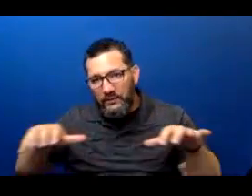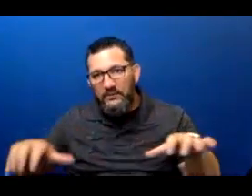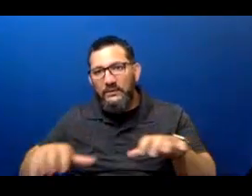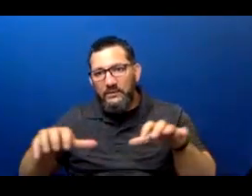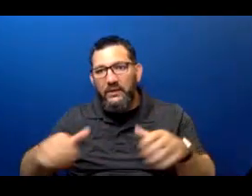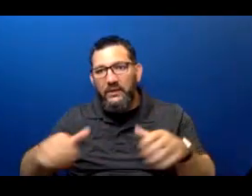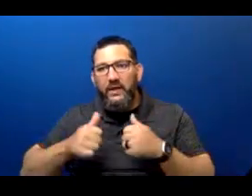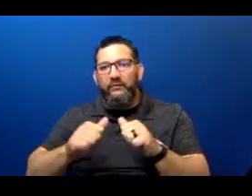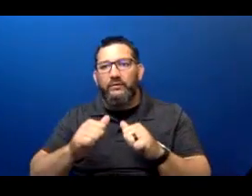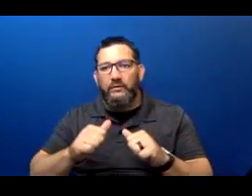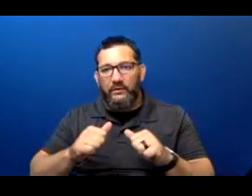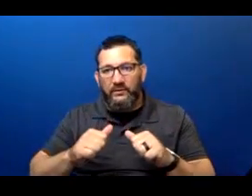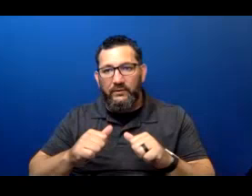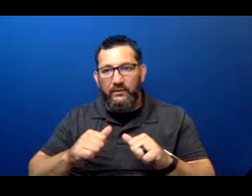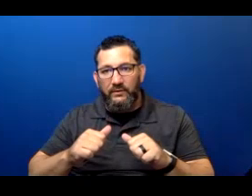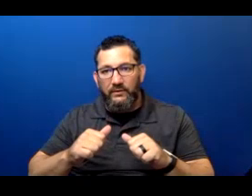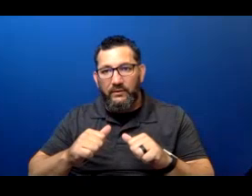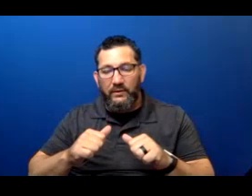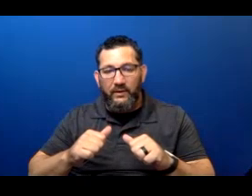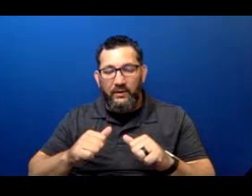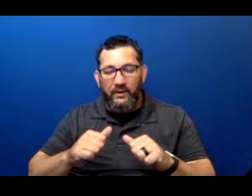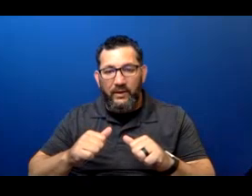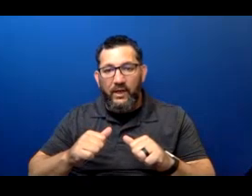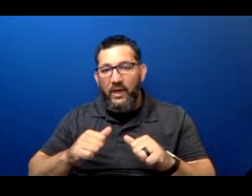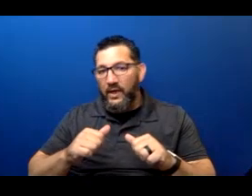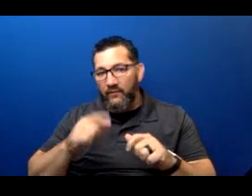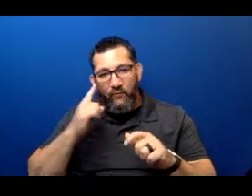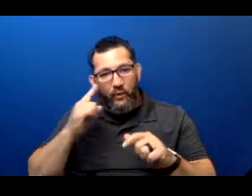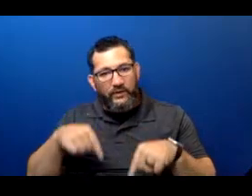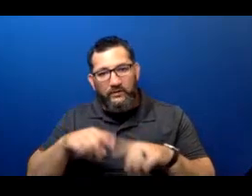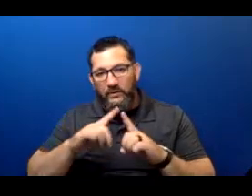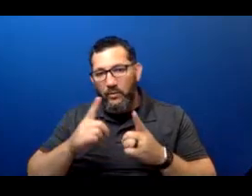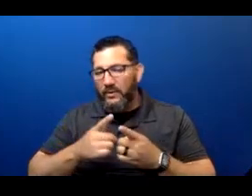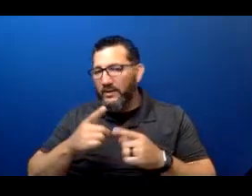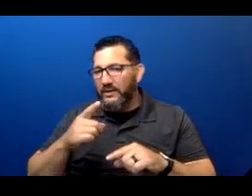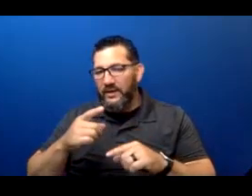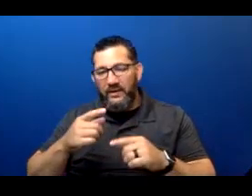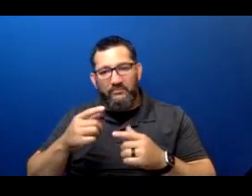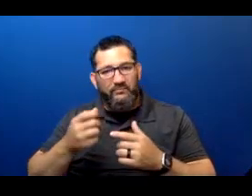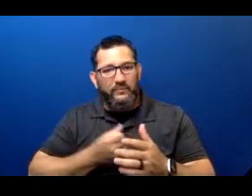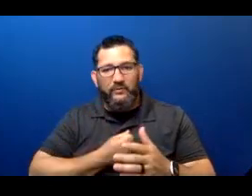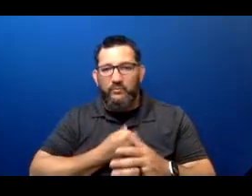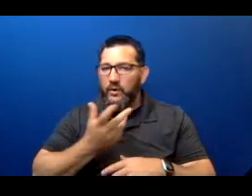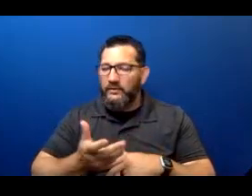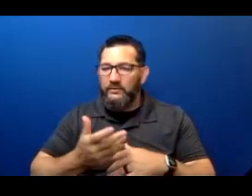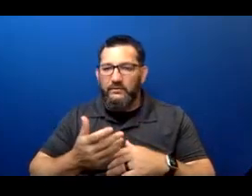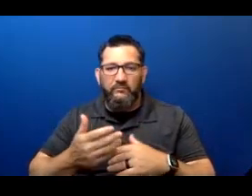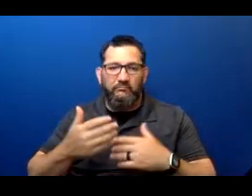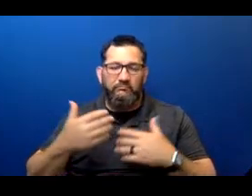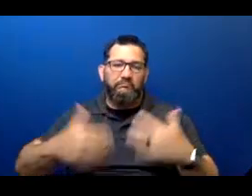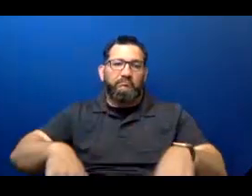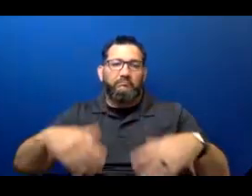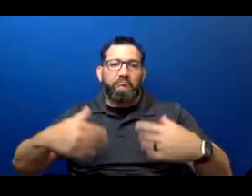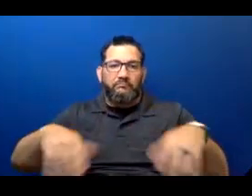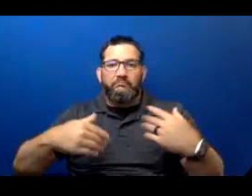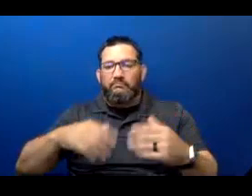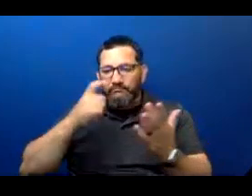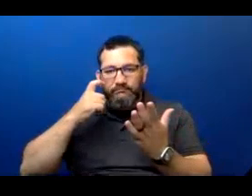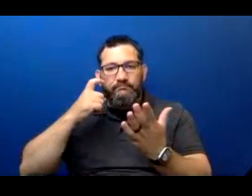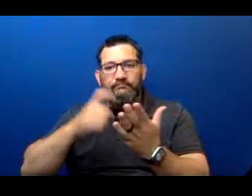this department. I cannot express that more, especially on behalf